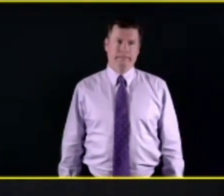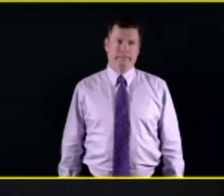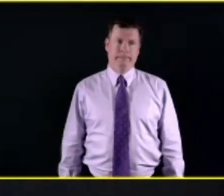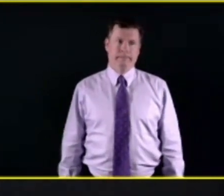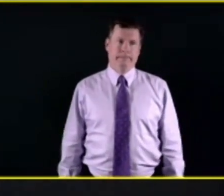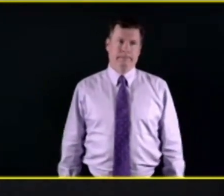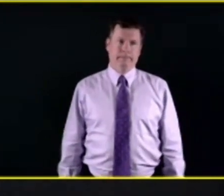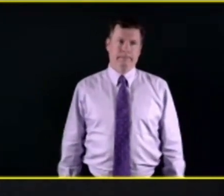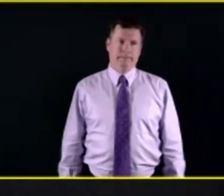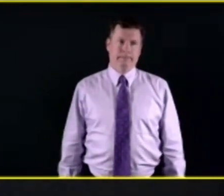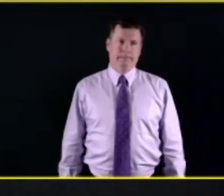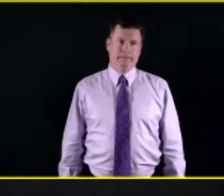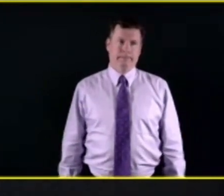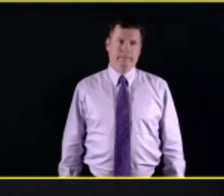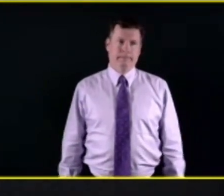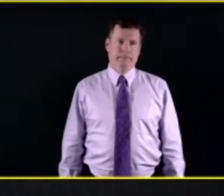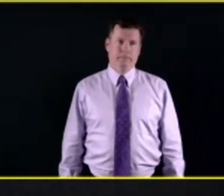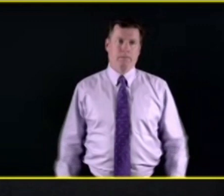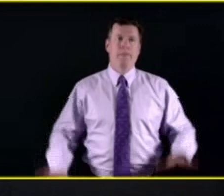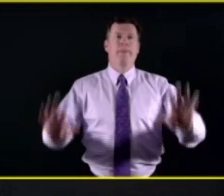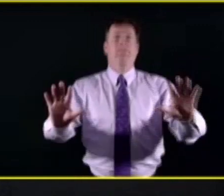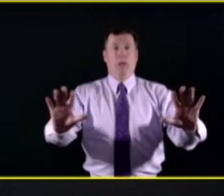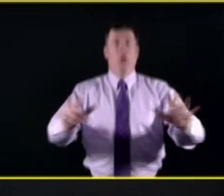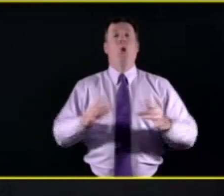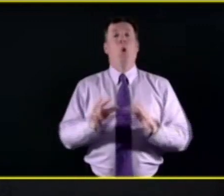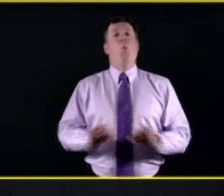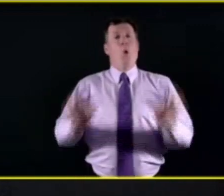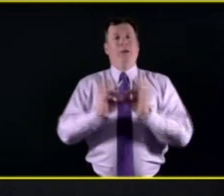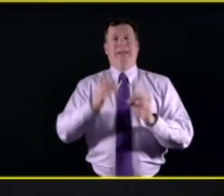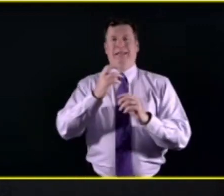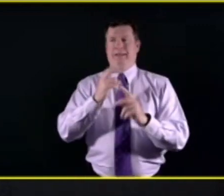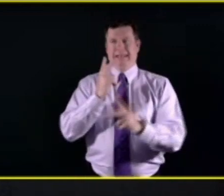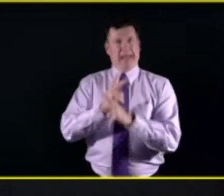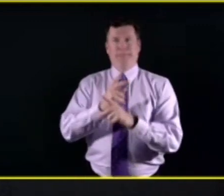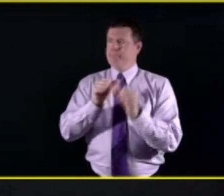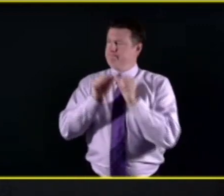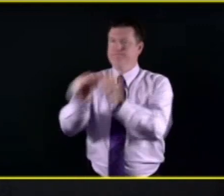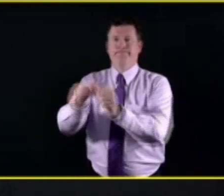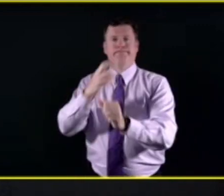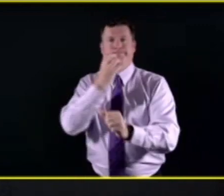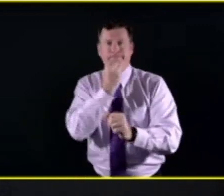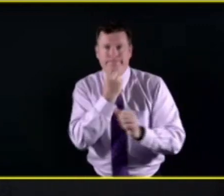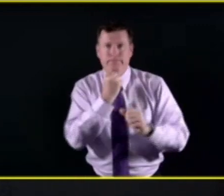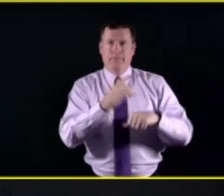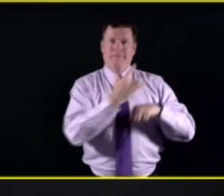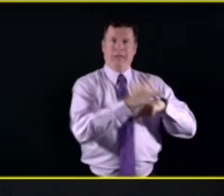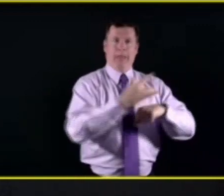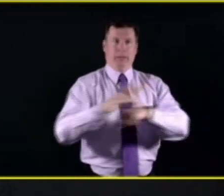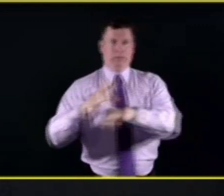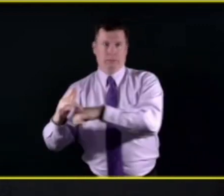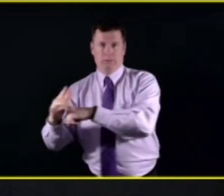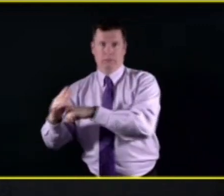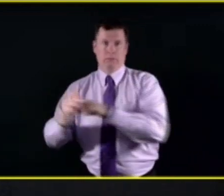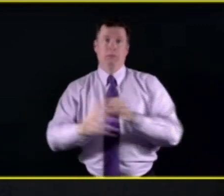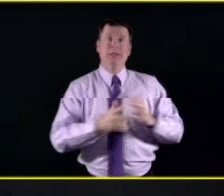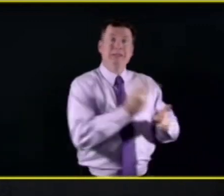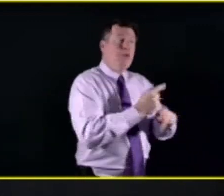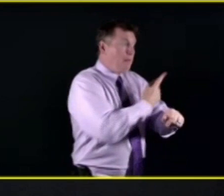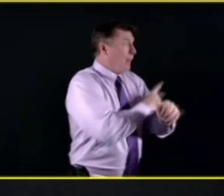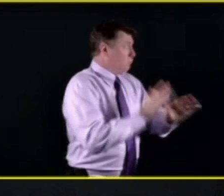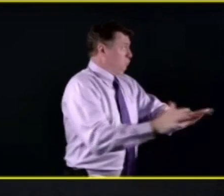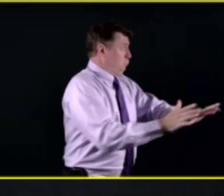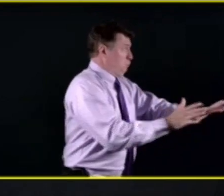also preserving that available capacity if and when we might need it. So obviously we all hope that we never need it, but part of preparedness is knowing